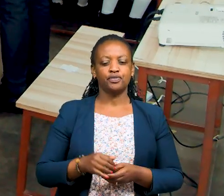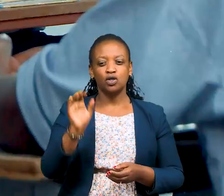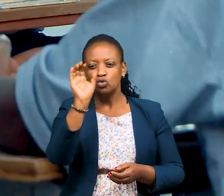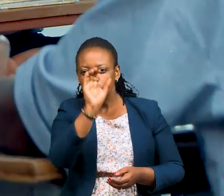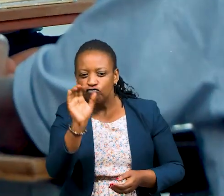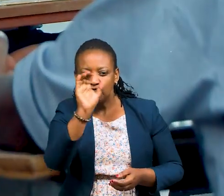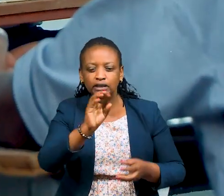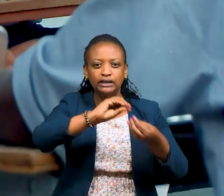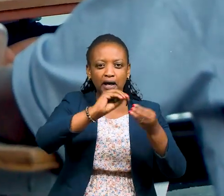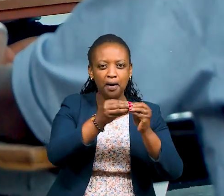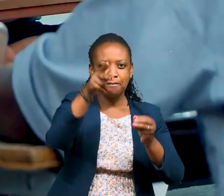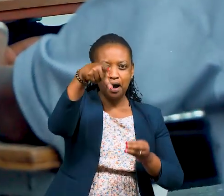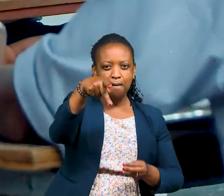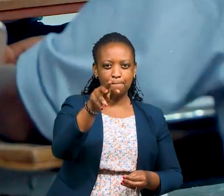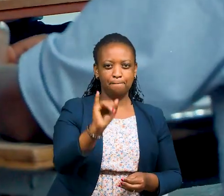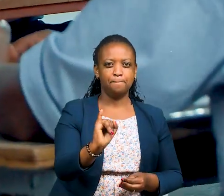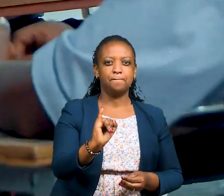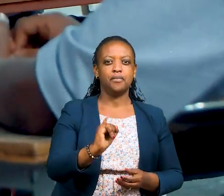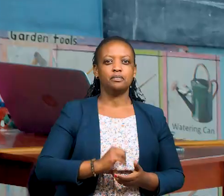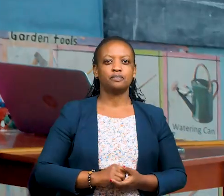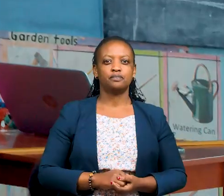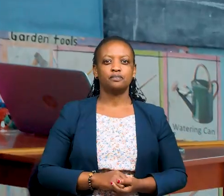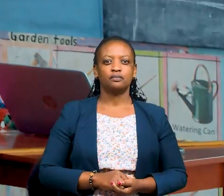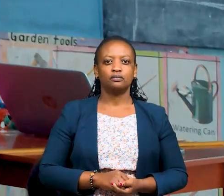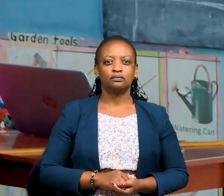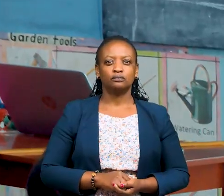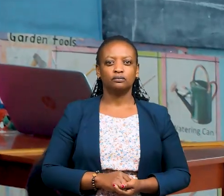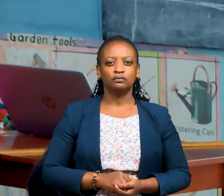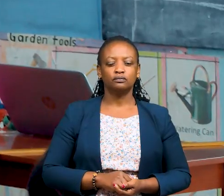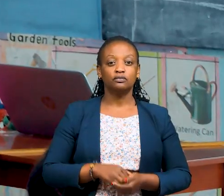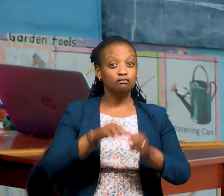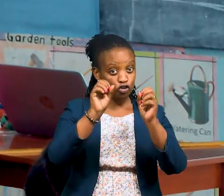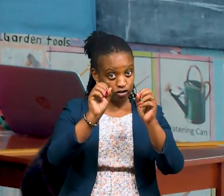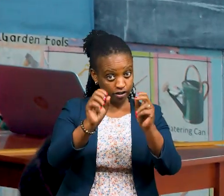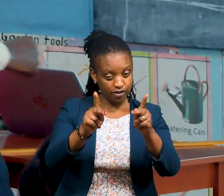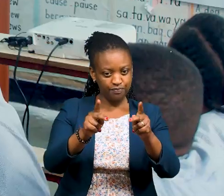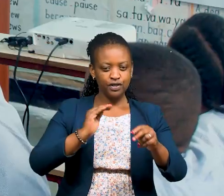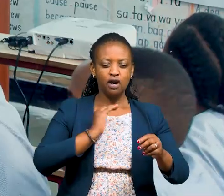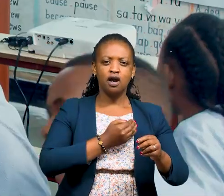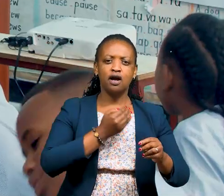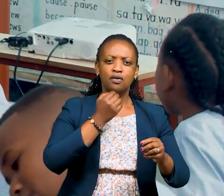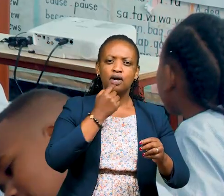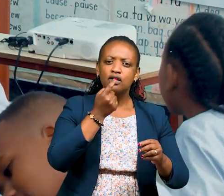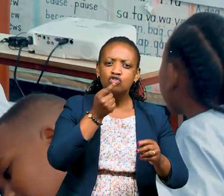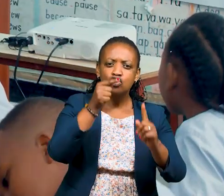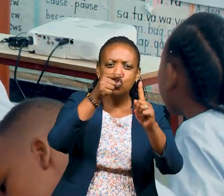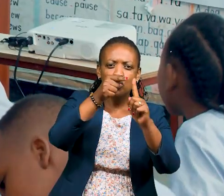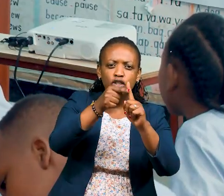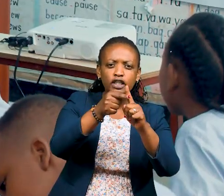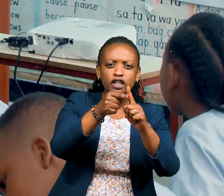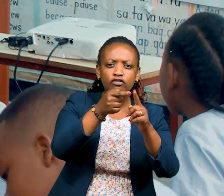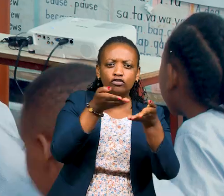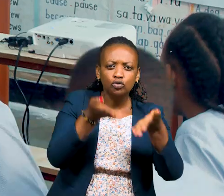The number pi. To find a number pi. Okay. Our lesson objective of